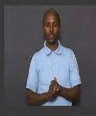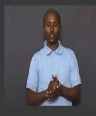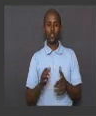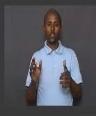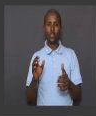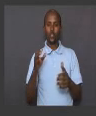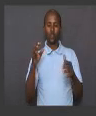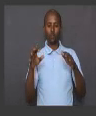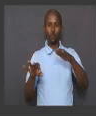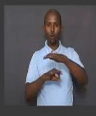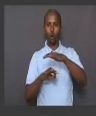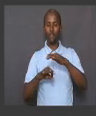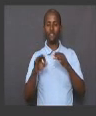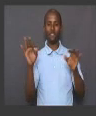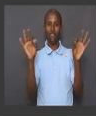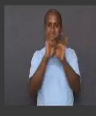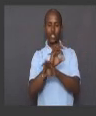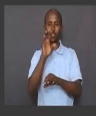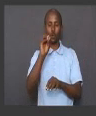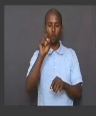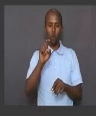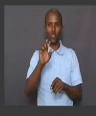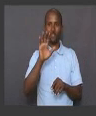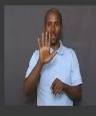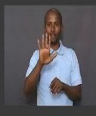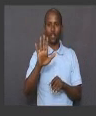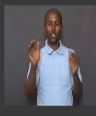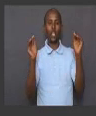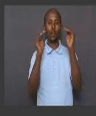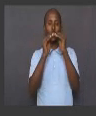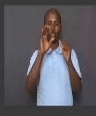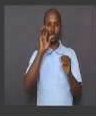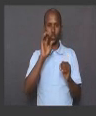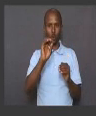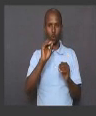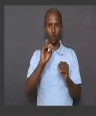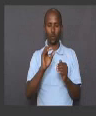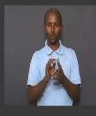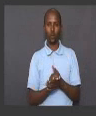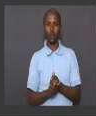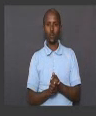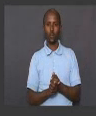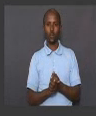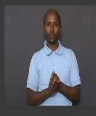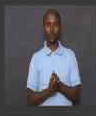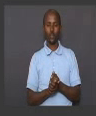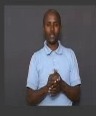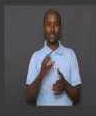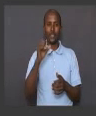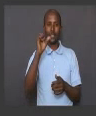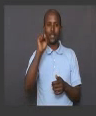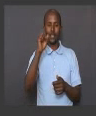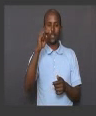The floor function of 0.5 equals 0. The